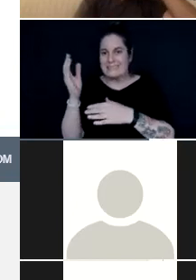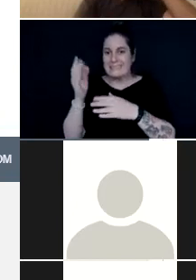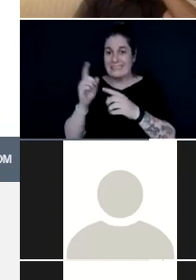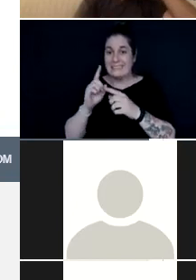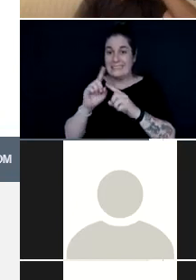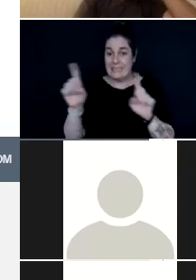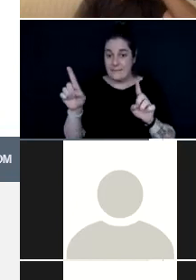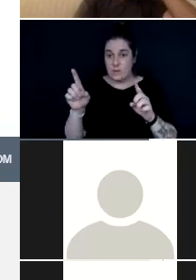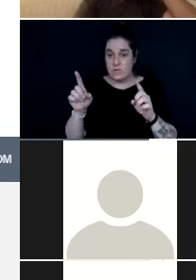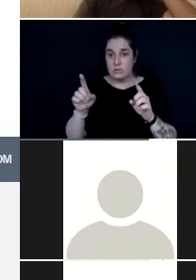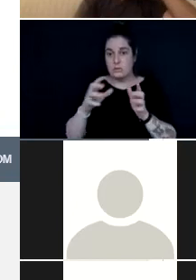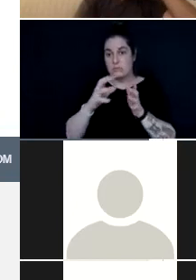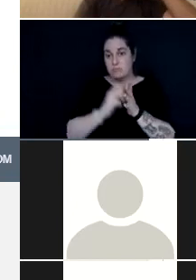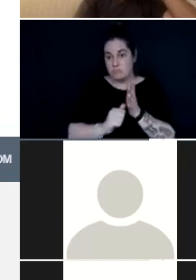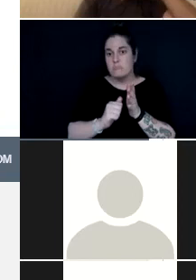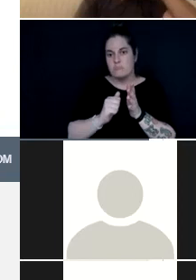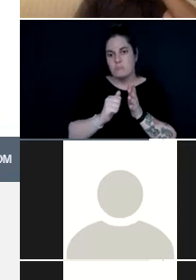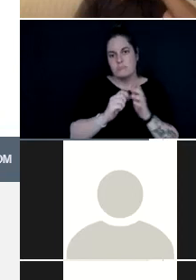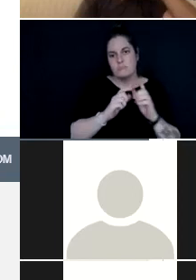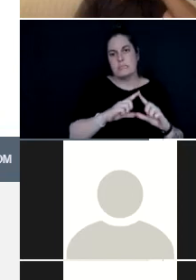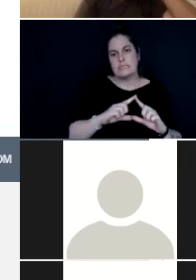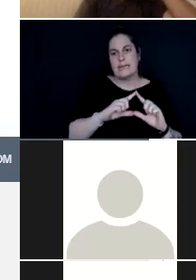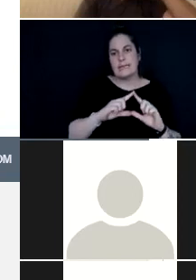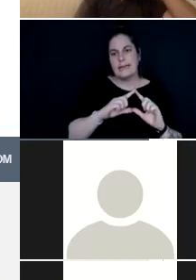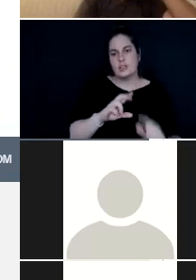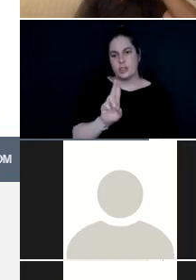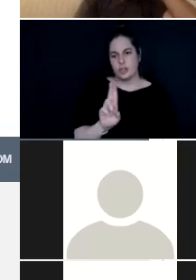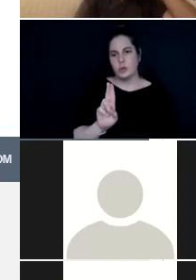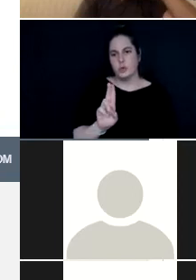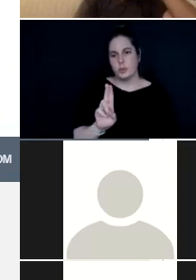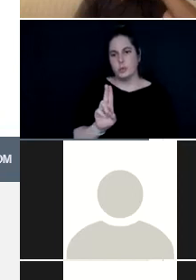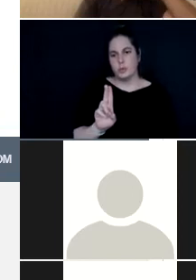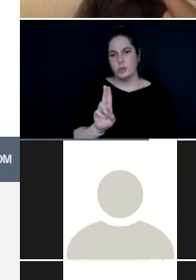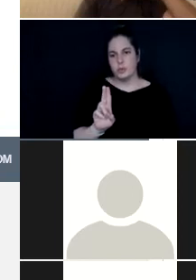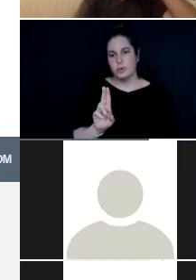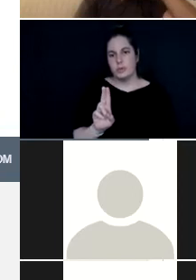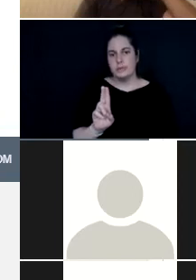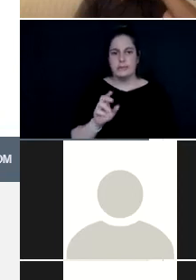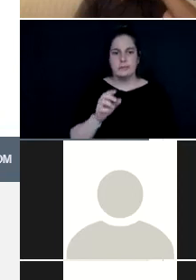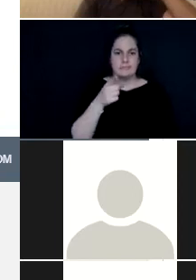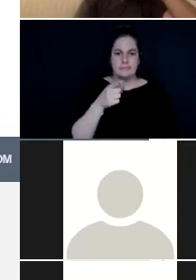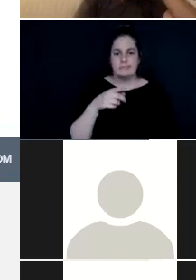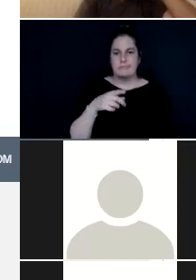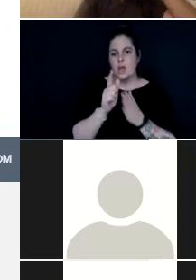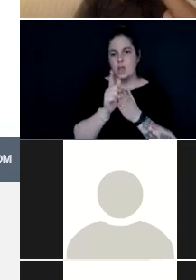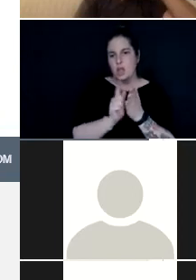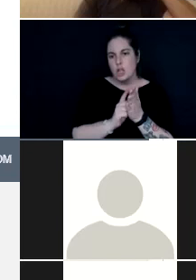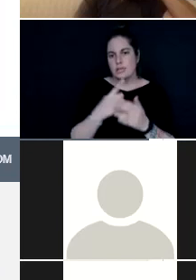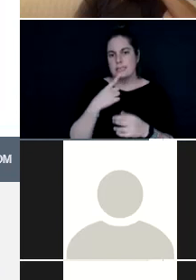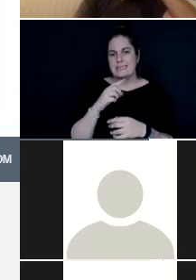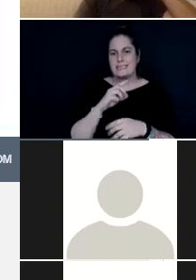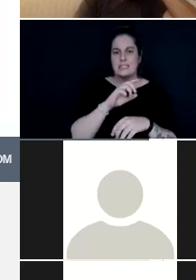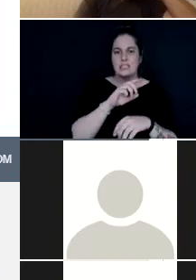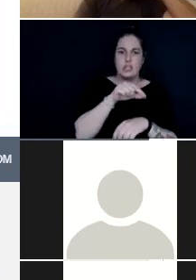is delta U. And basically the first law says that Q and W